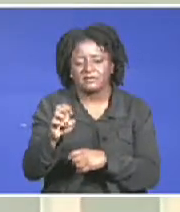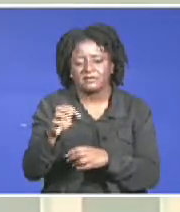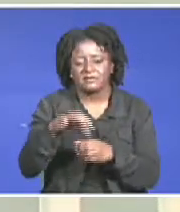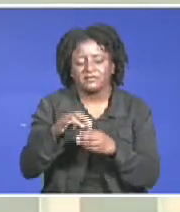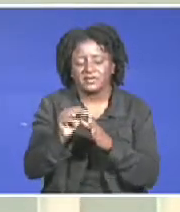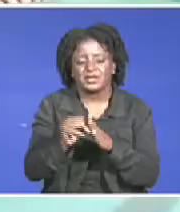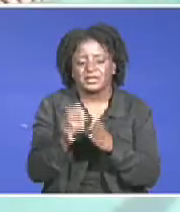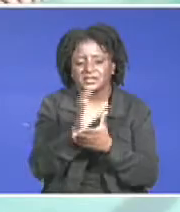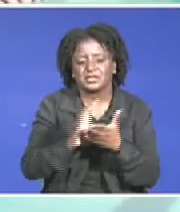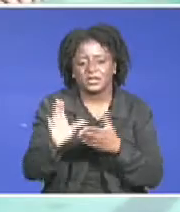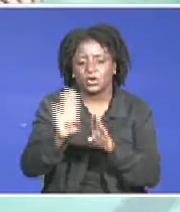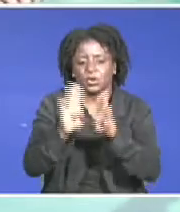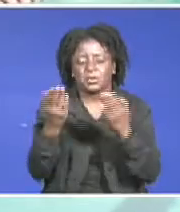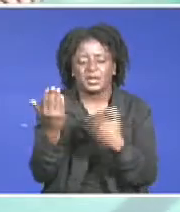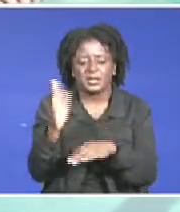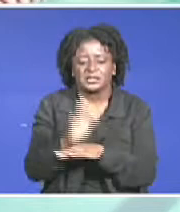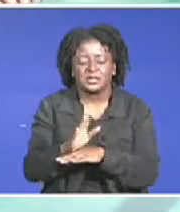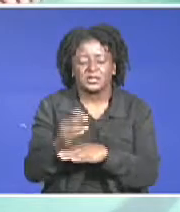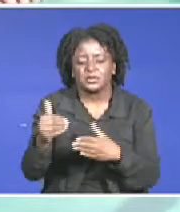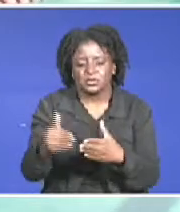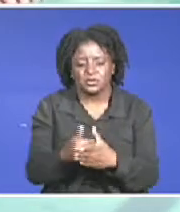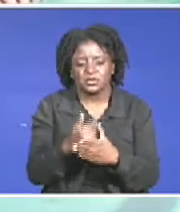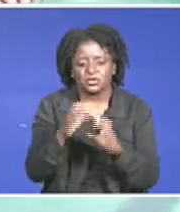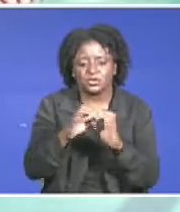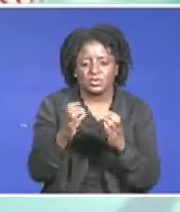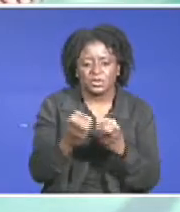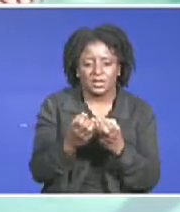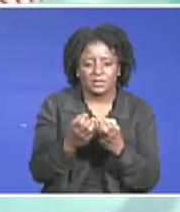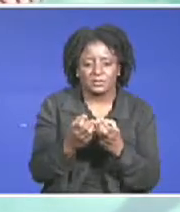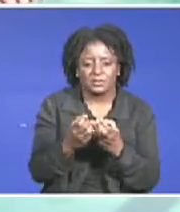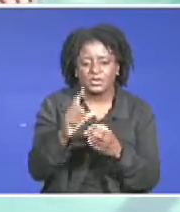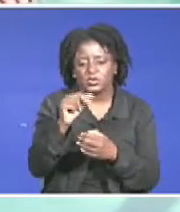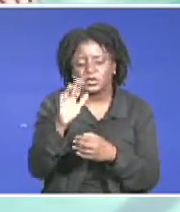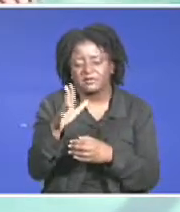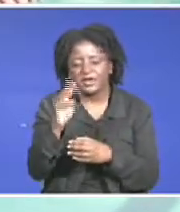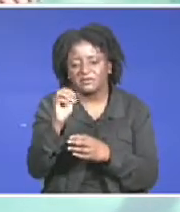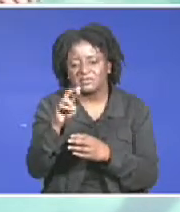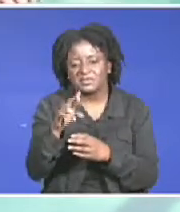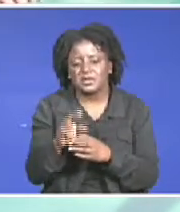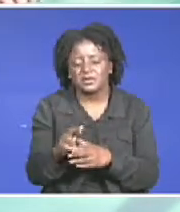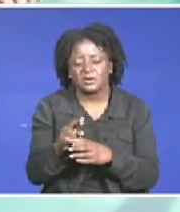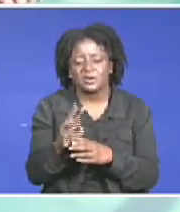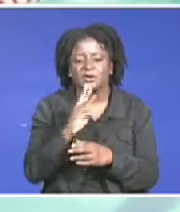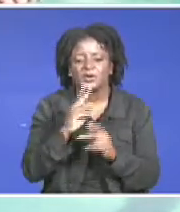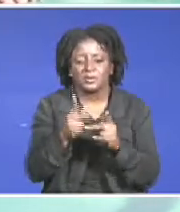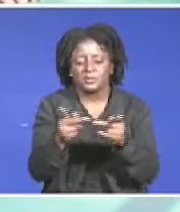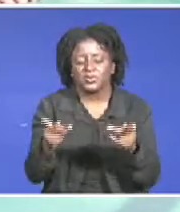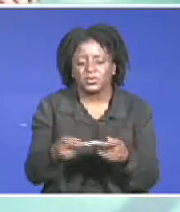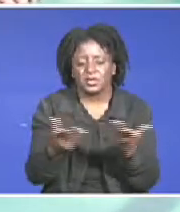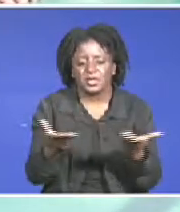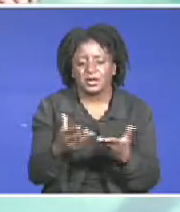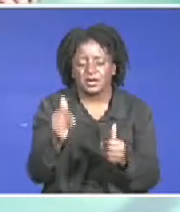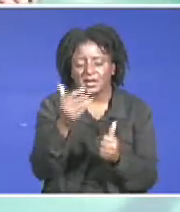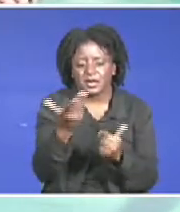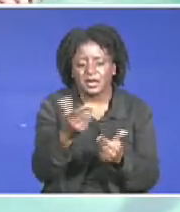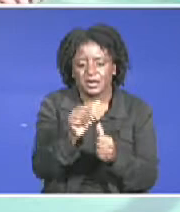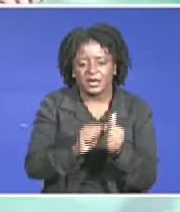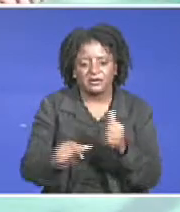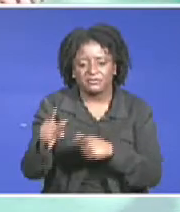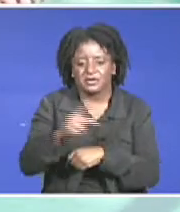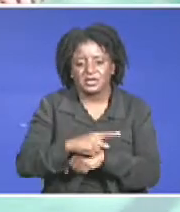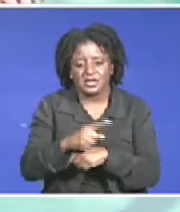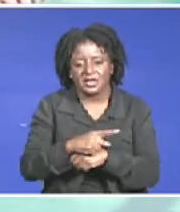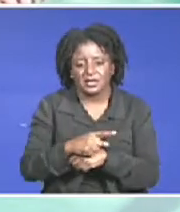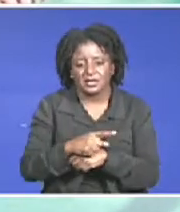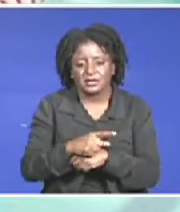for Club Mako. We're a brand new club and we're renting a 25-meter pool here. We are here every day with a Learn the Swim program straight up to a